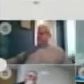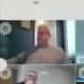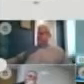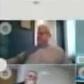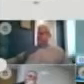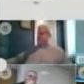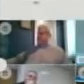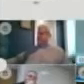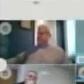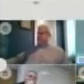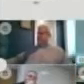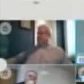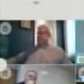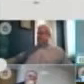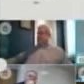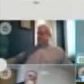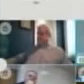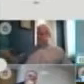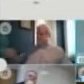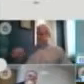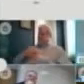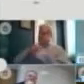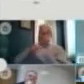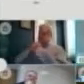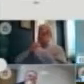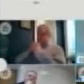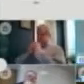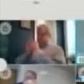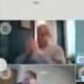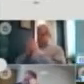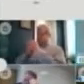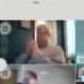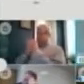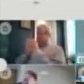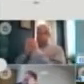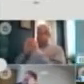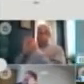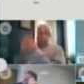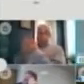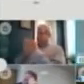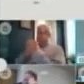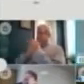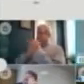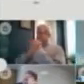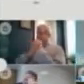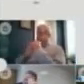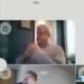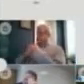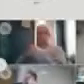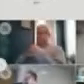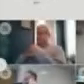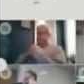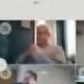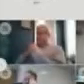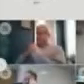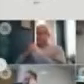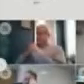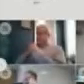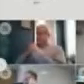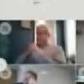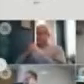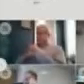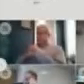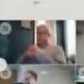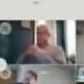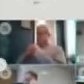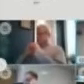this proposal received strong support from abutters and from Jeffries Point Neighborhood Association. Thank you. Good afternoon, Madam